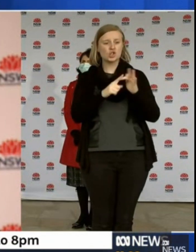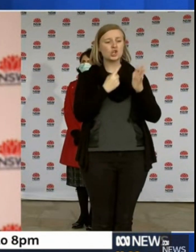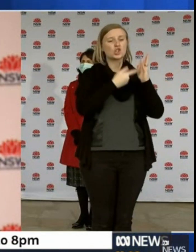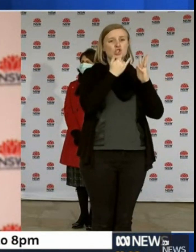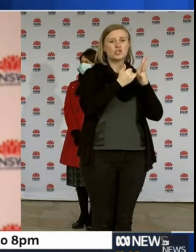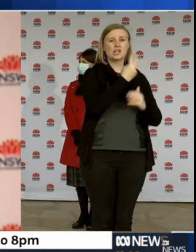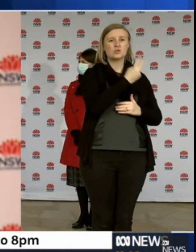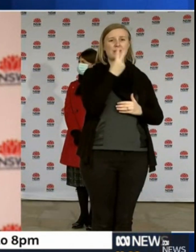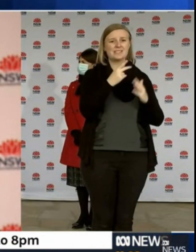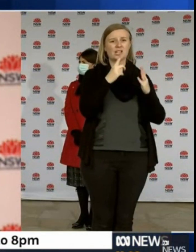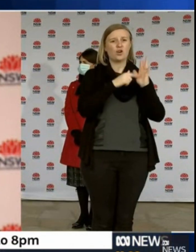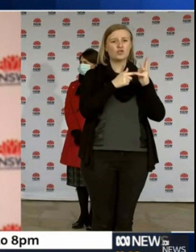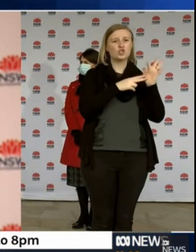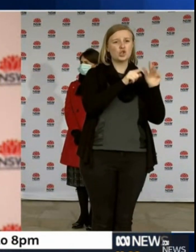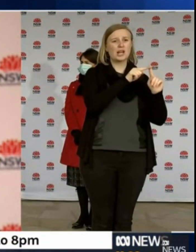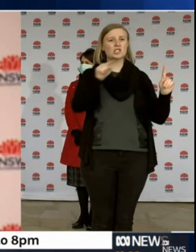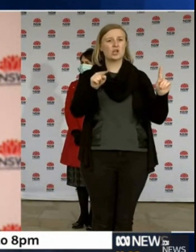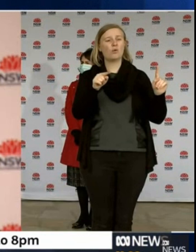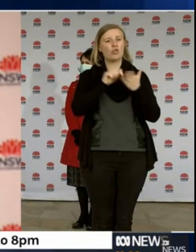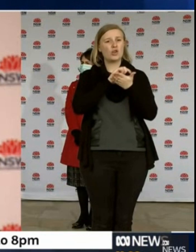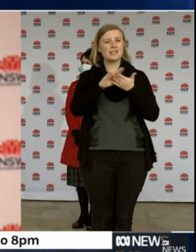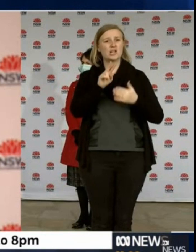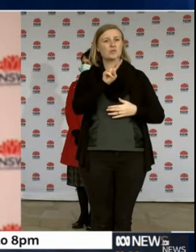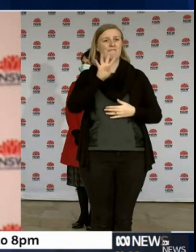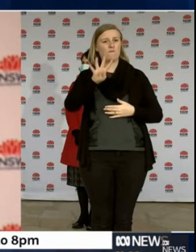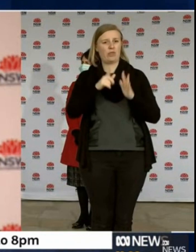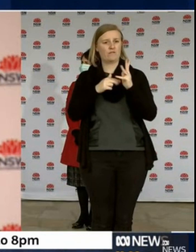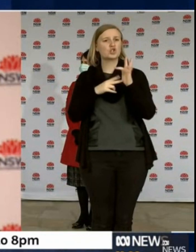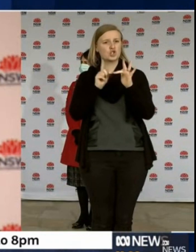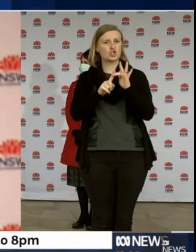from Tuesday the 22nd of June to Thursday the 24th of June.